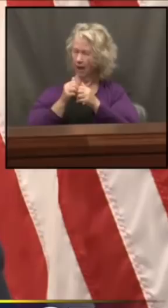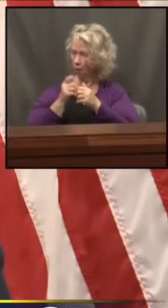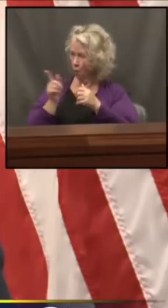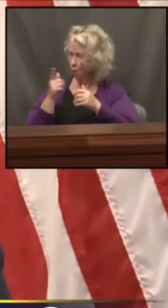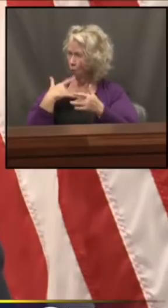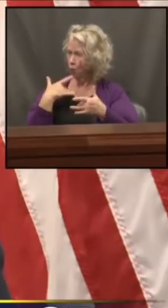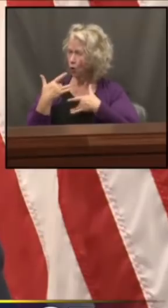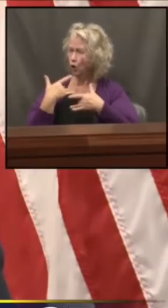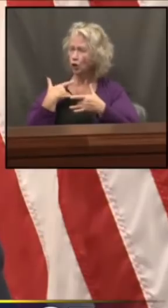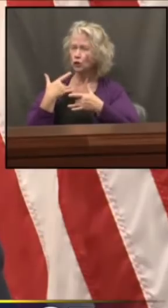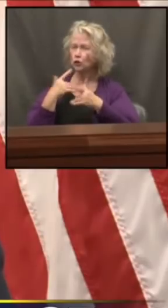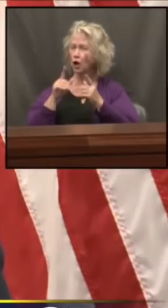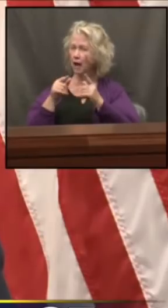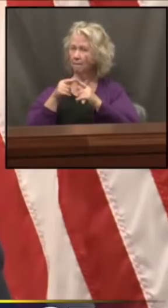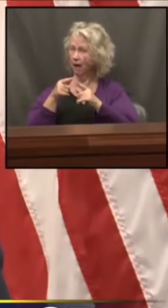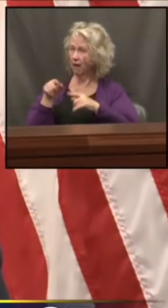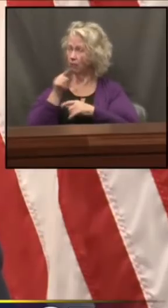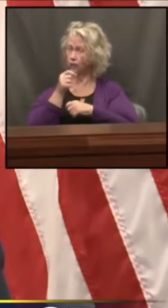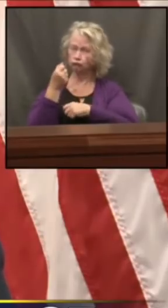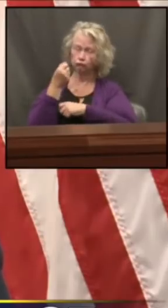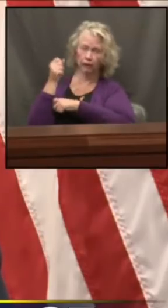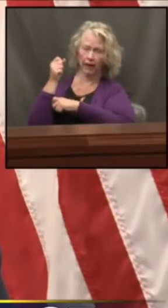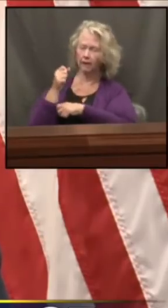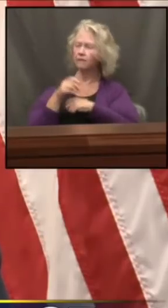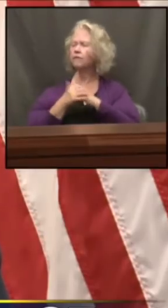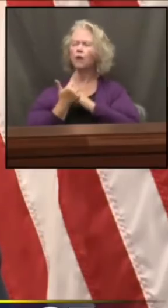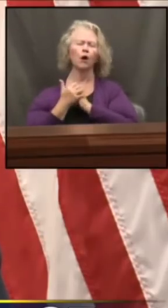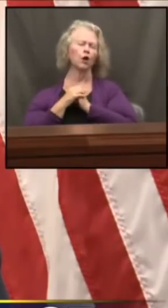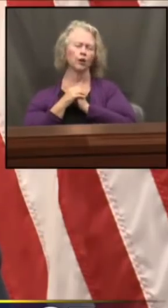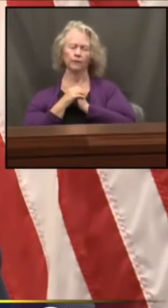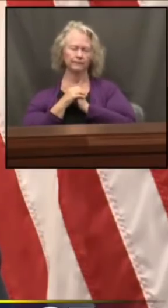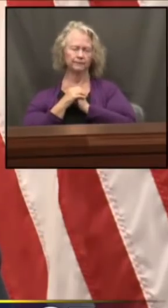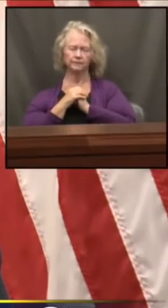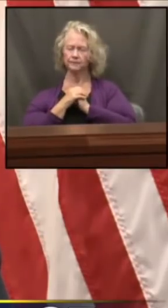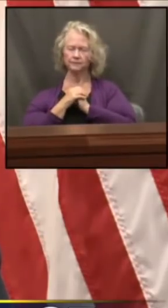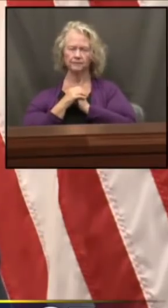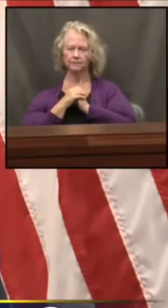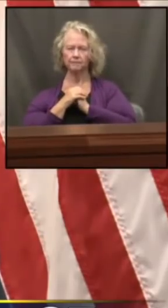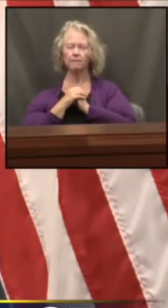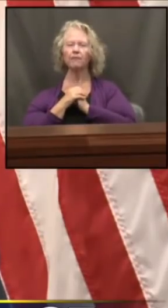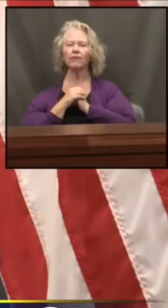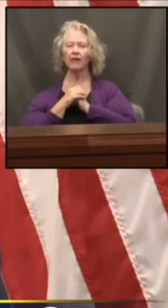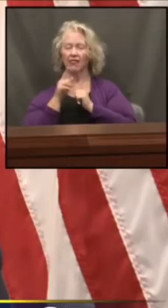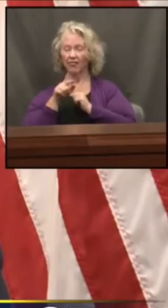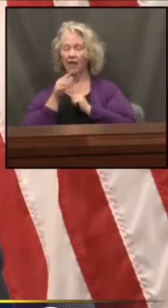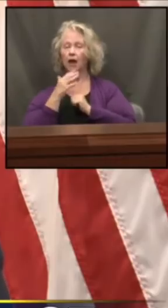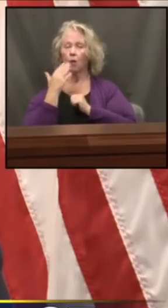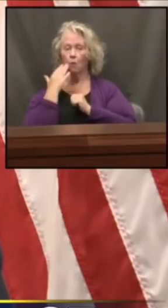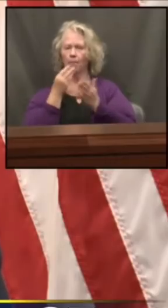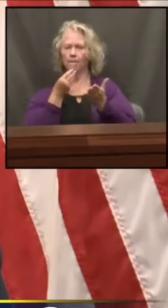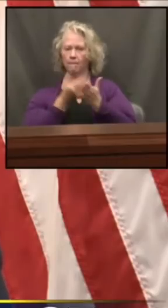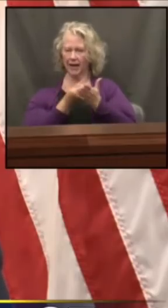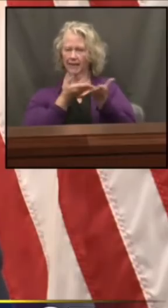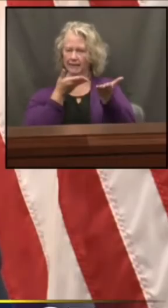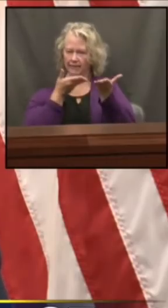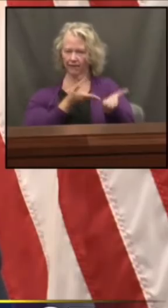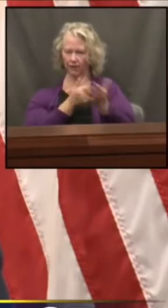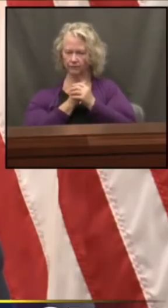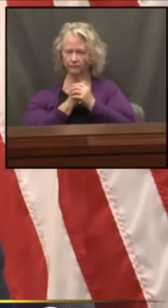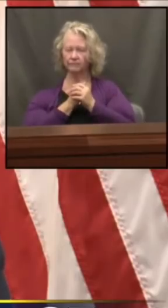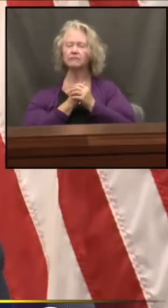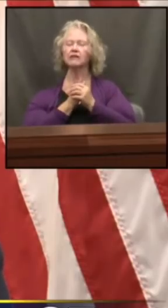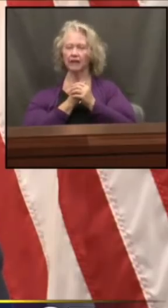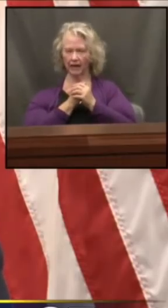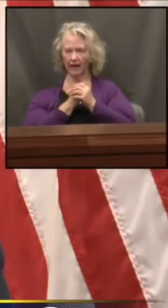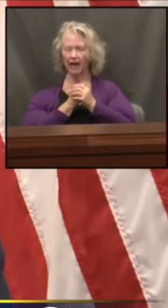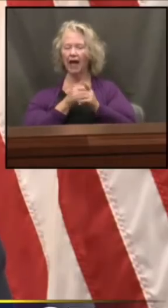about strikes occurring? No, right. They know that the funds will be there. Those funds